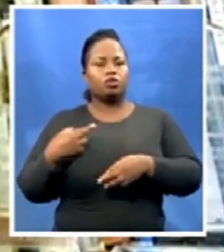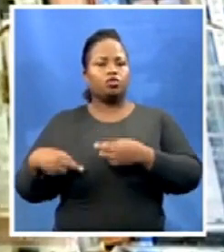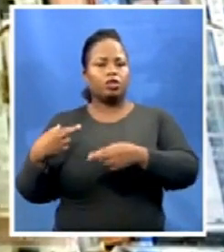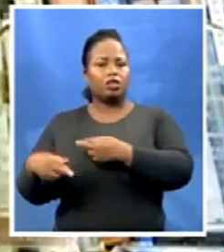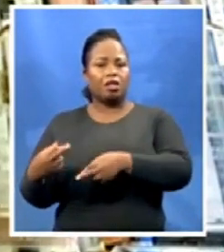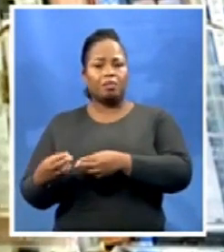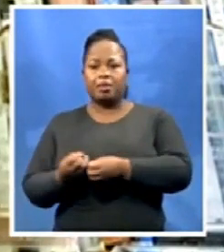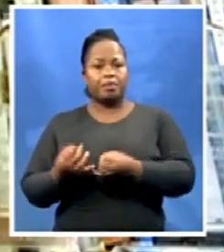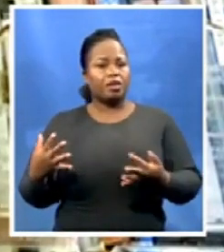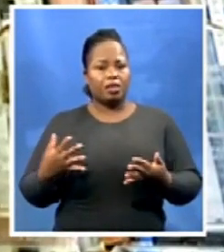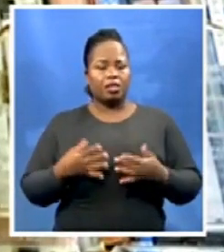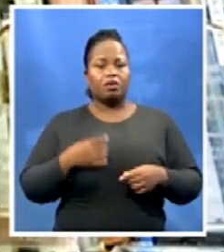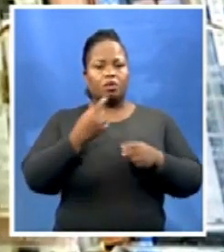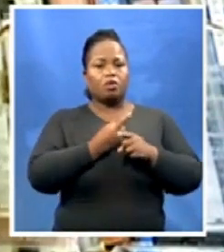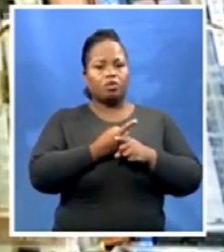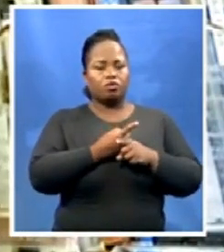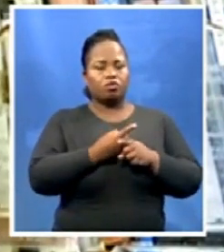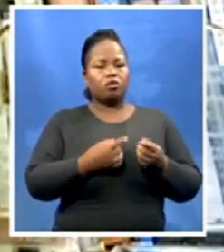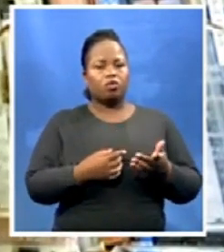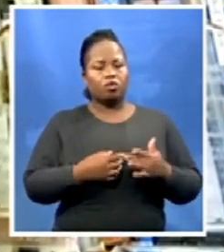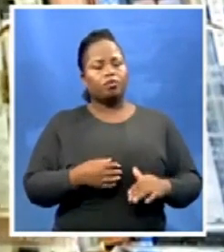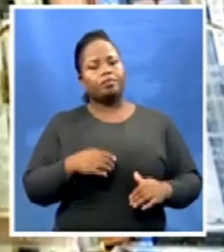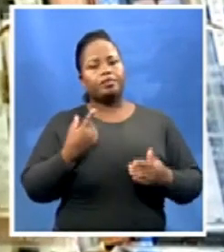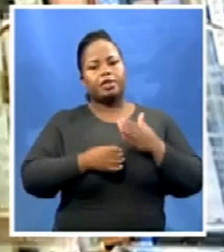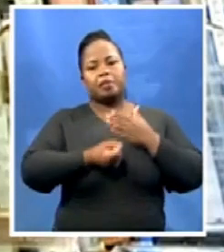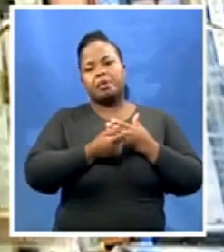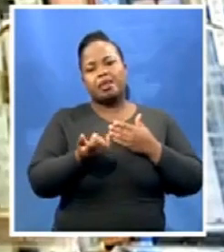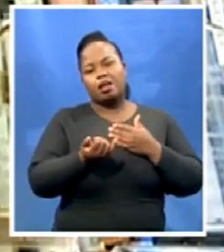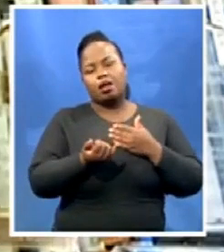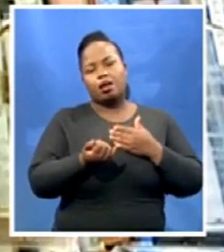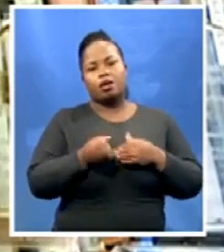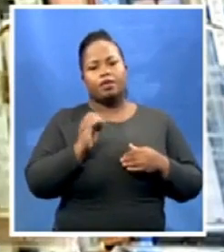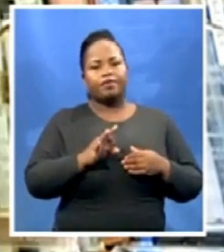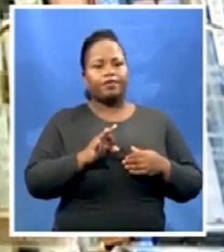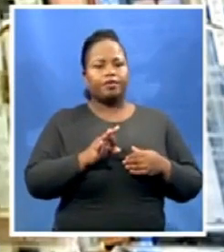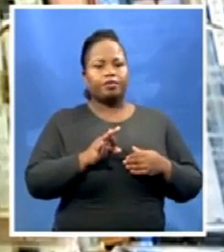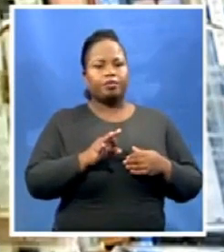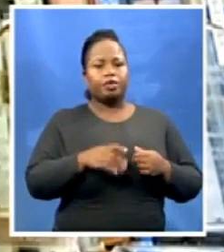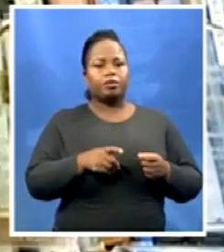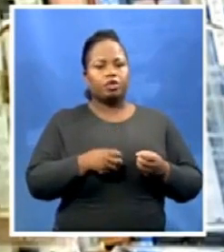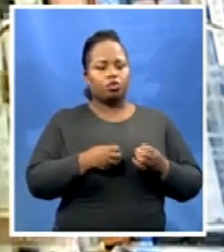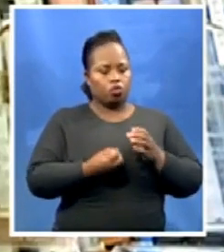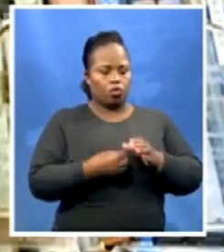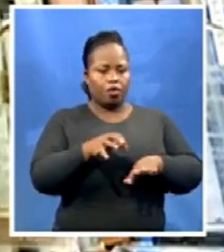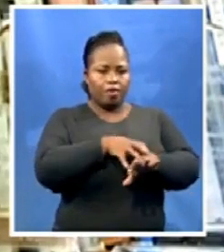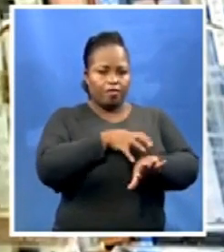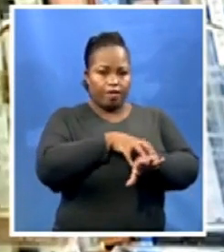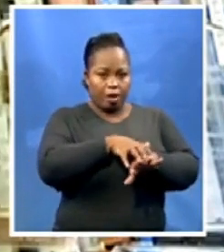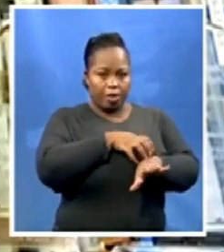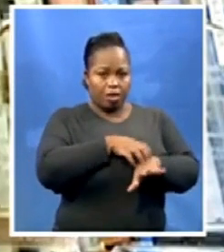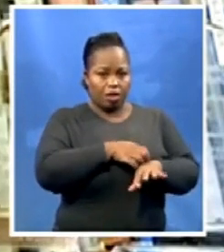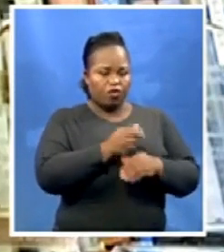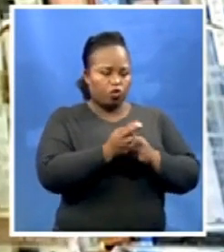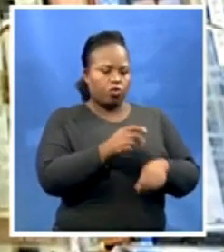term, like if you're doing some crop work, that's short term, or if you're doing those who do hair salon, it's short